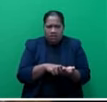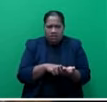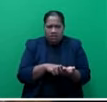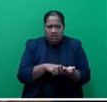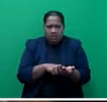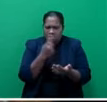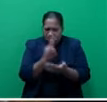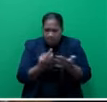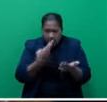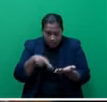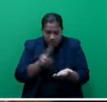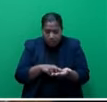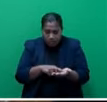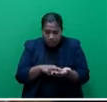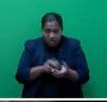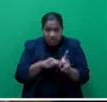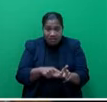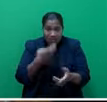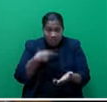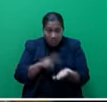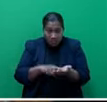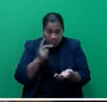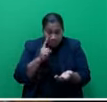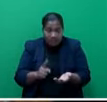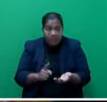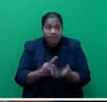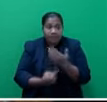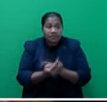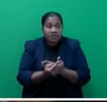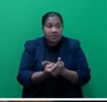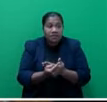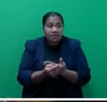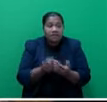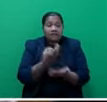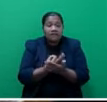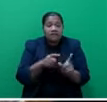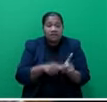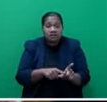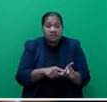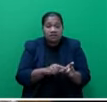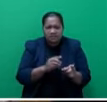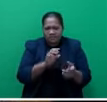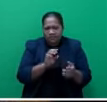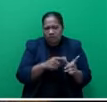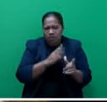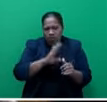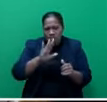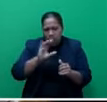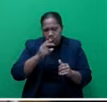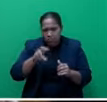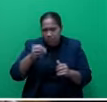the only report that I saw, the annual report, Mr. Speaker, was for the financial year from 1st of August 2017 and 31st of